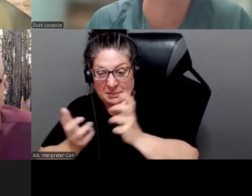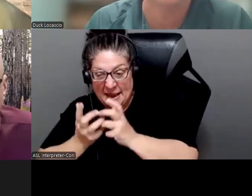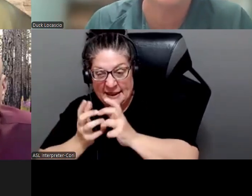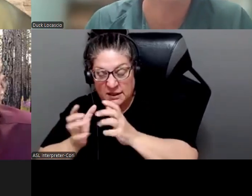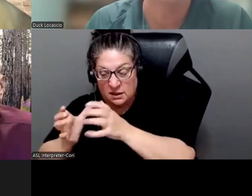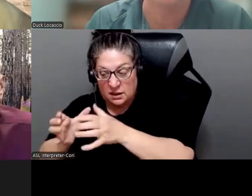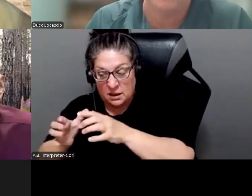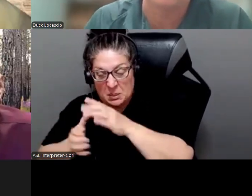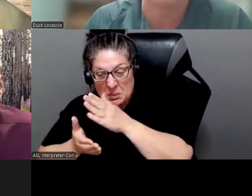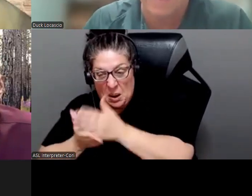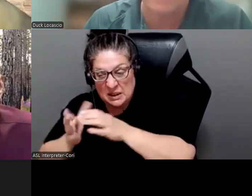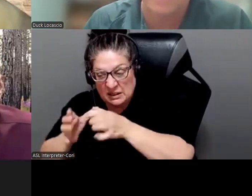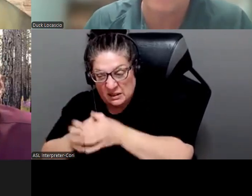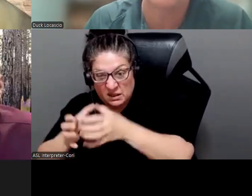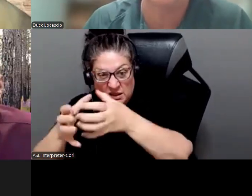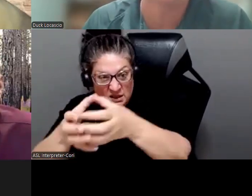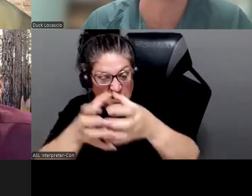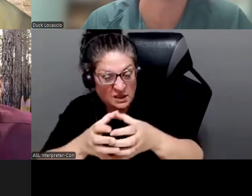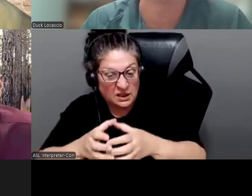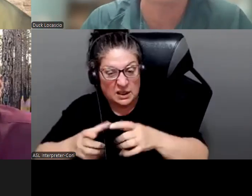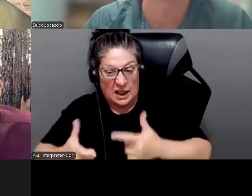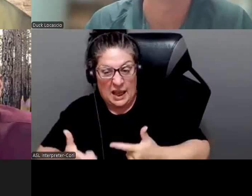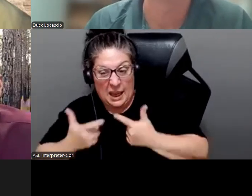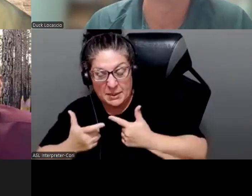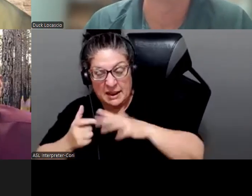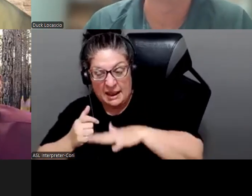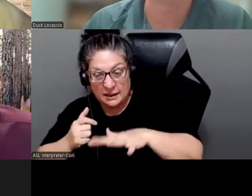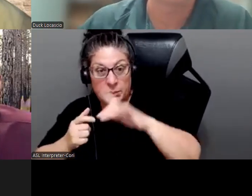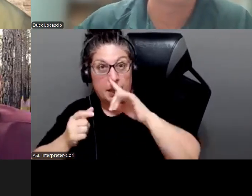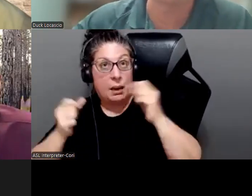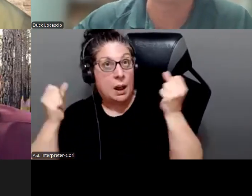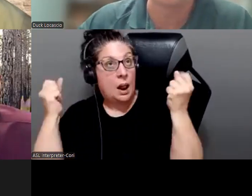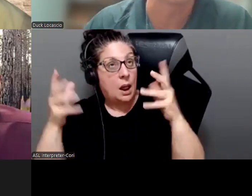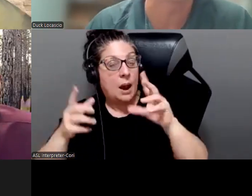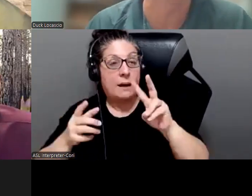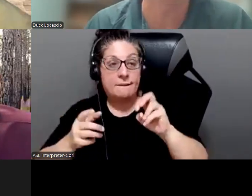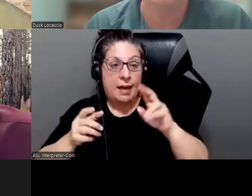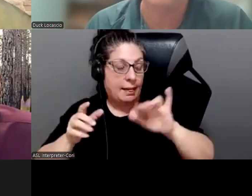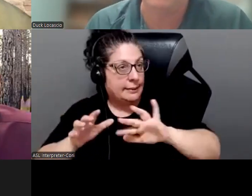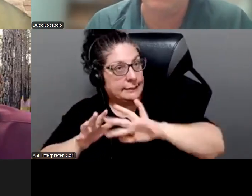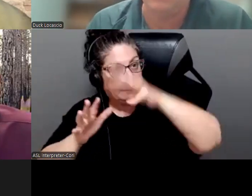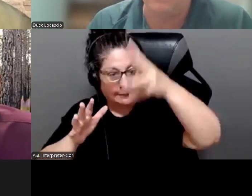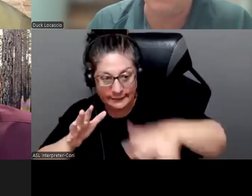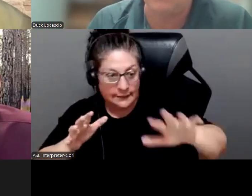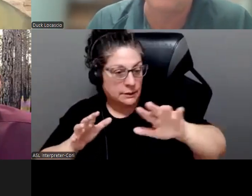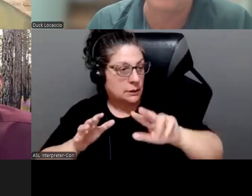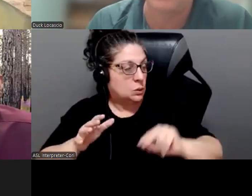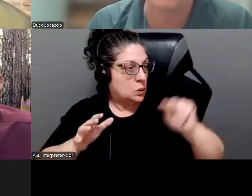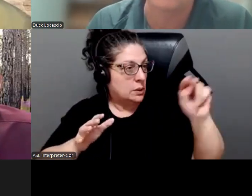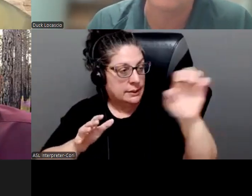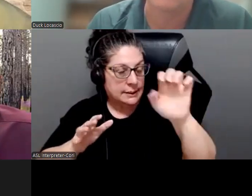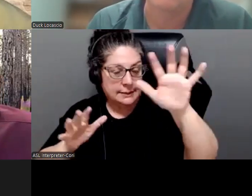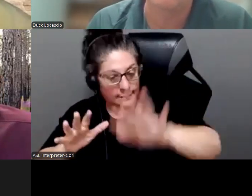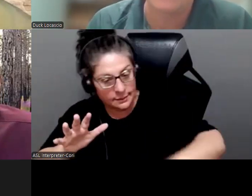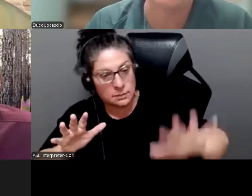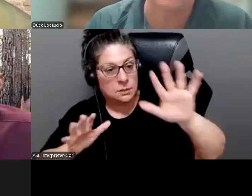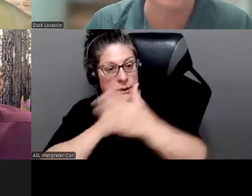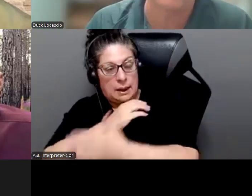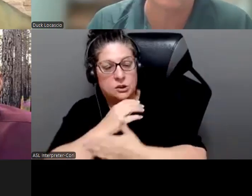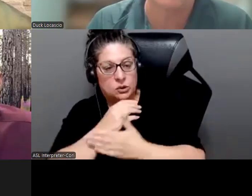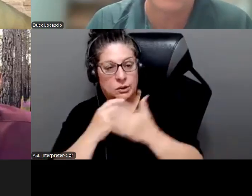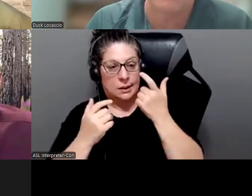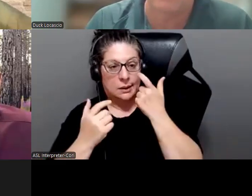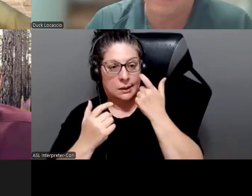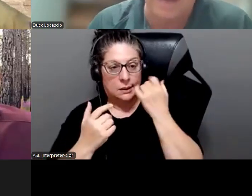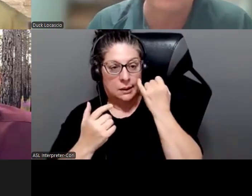of habitat, when we had a lot of habitat throughout the valley, along the northeast, throughout the country, natural